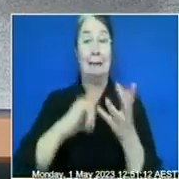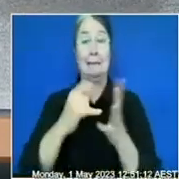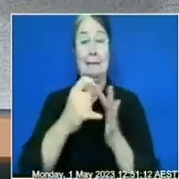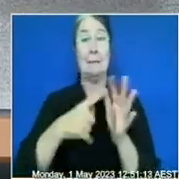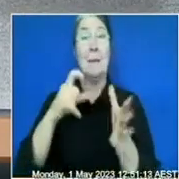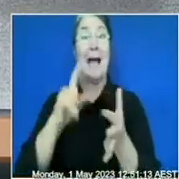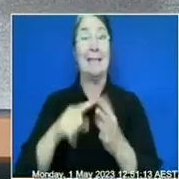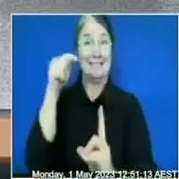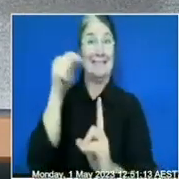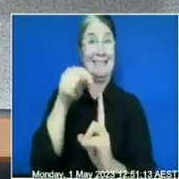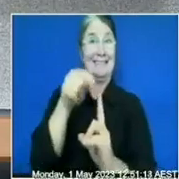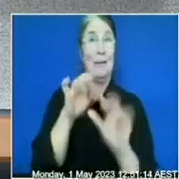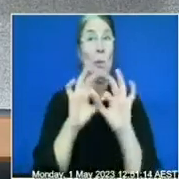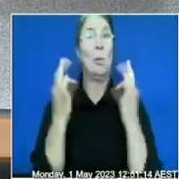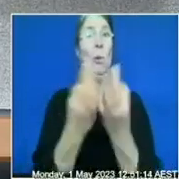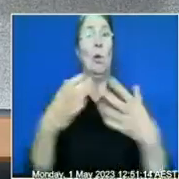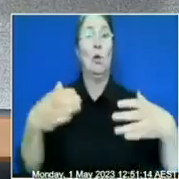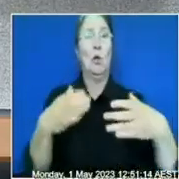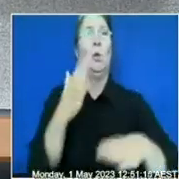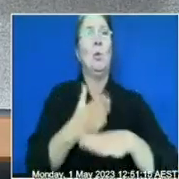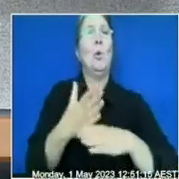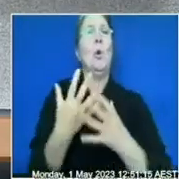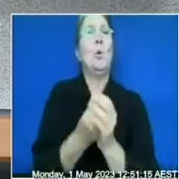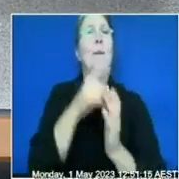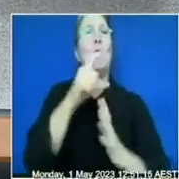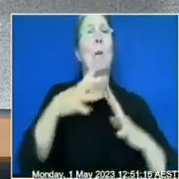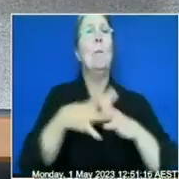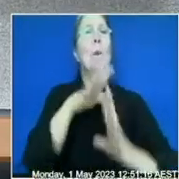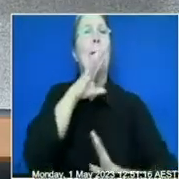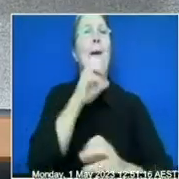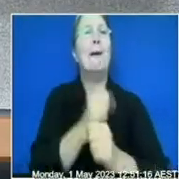Do you know whether anybody is monitoring